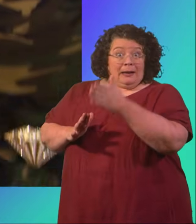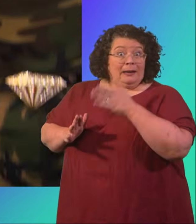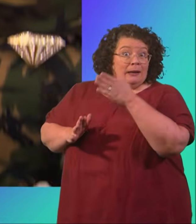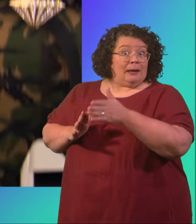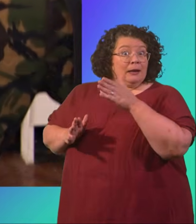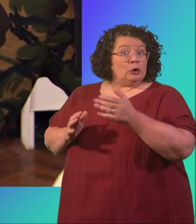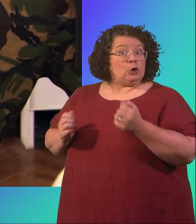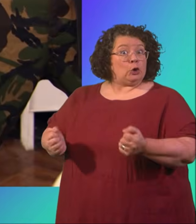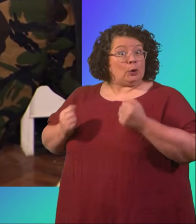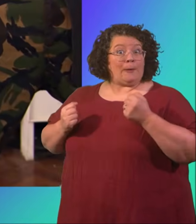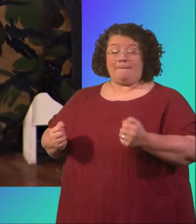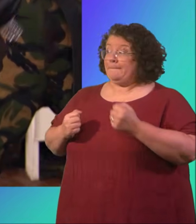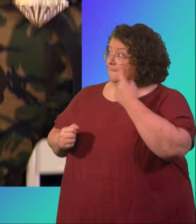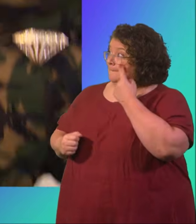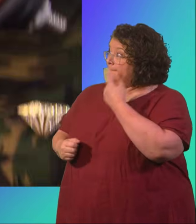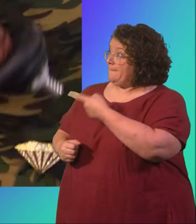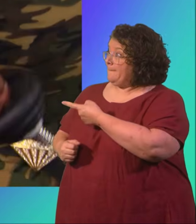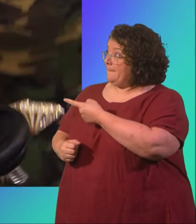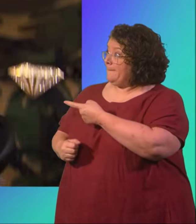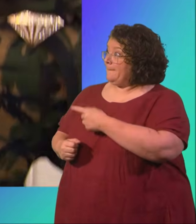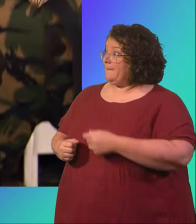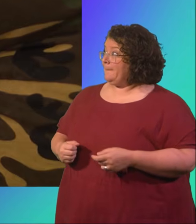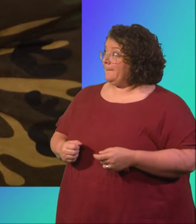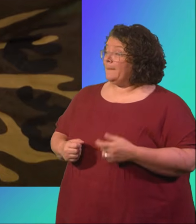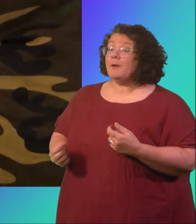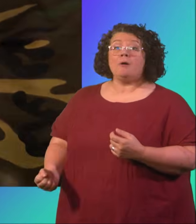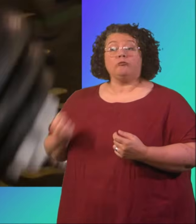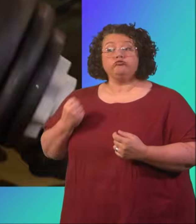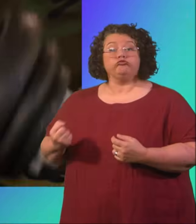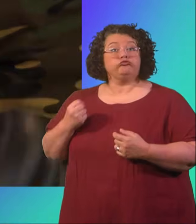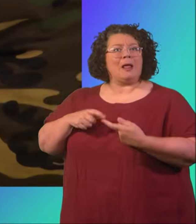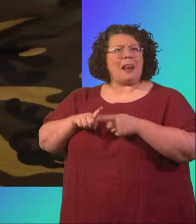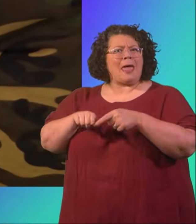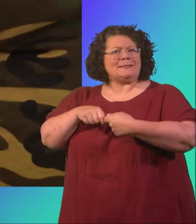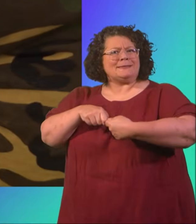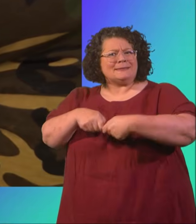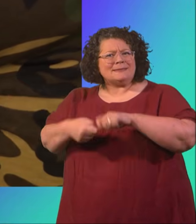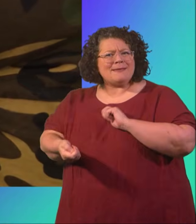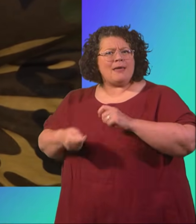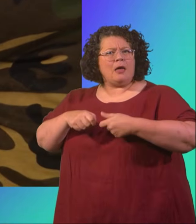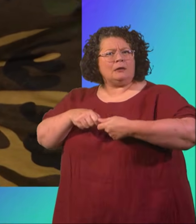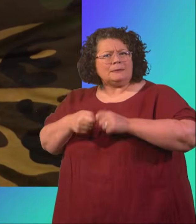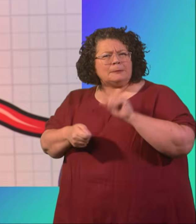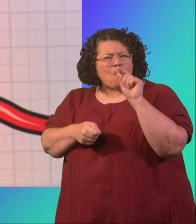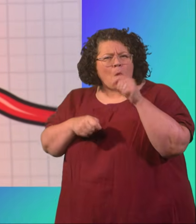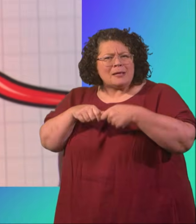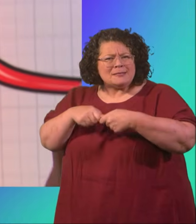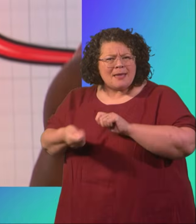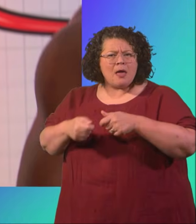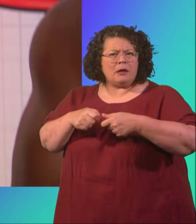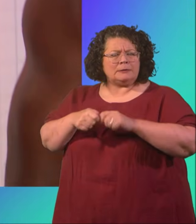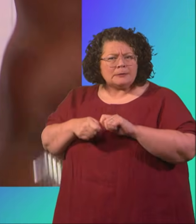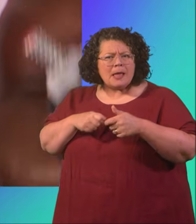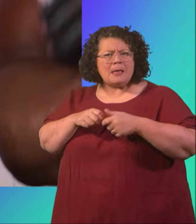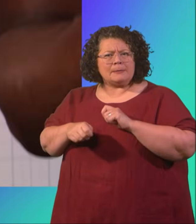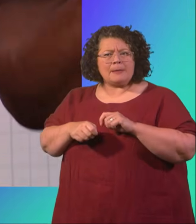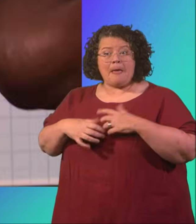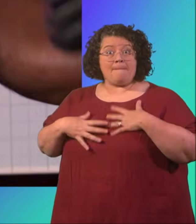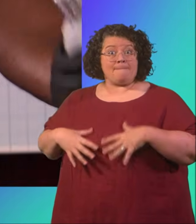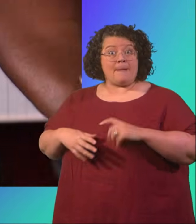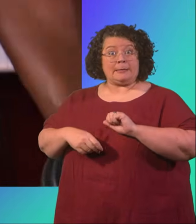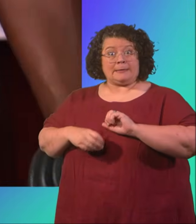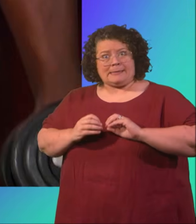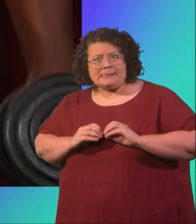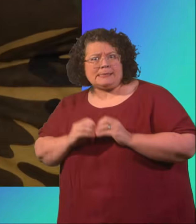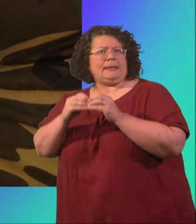is the heavy weight causes small tears in the muscle fibres, and that stimulates his body to build those fibres back bigger